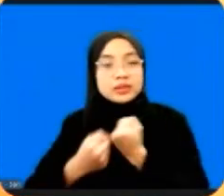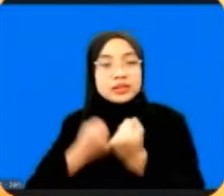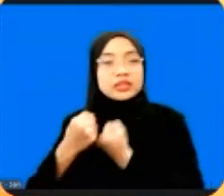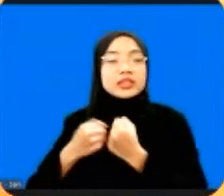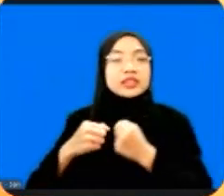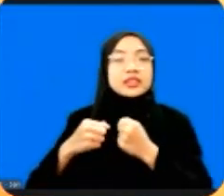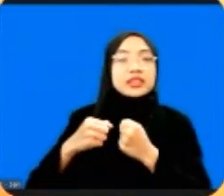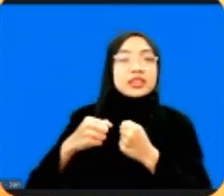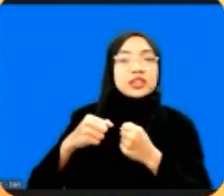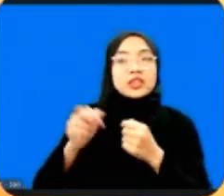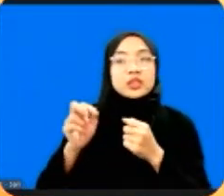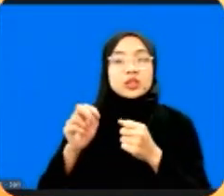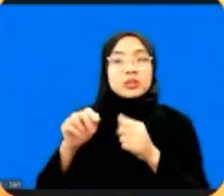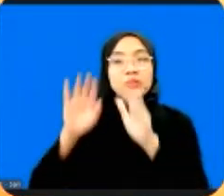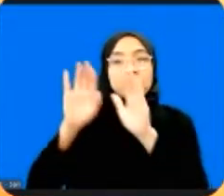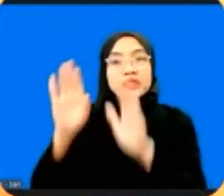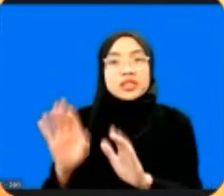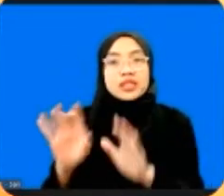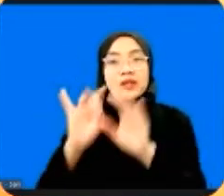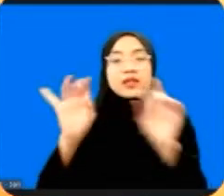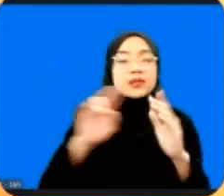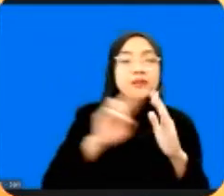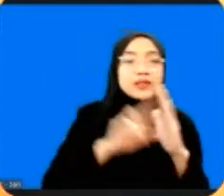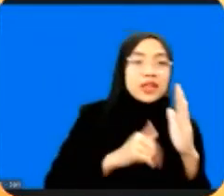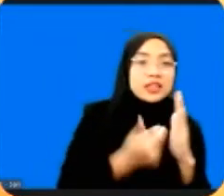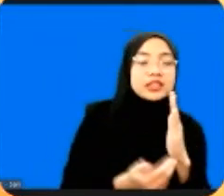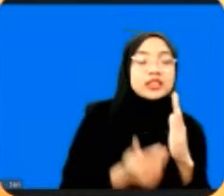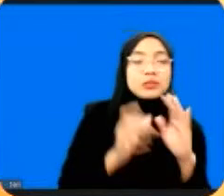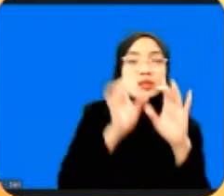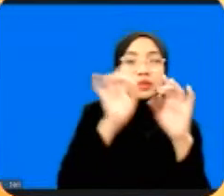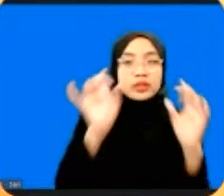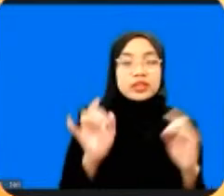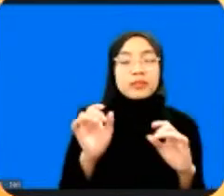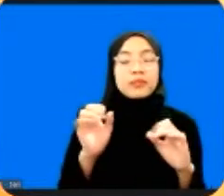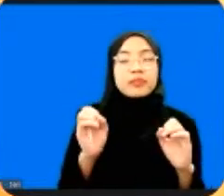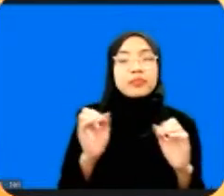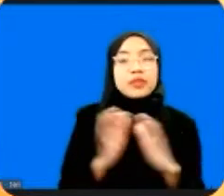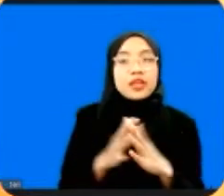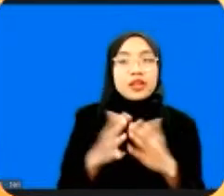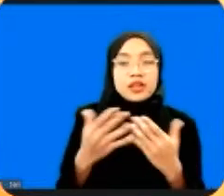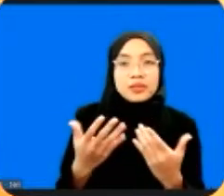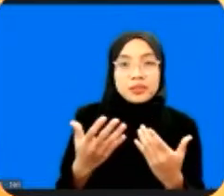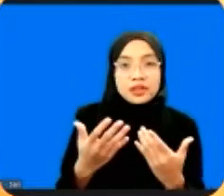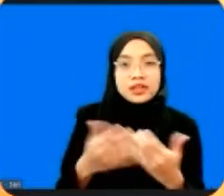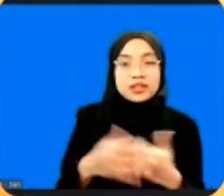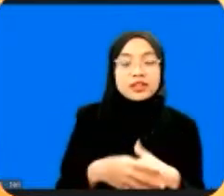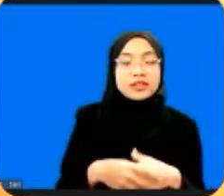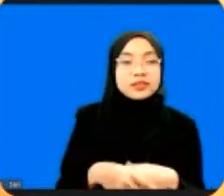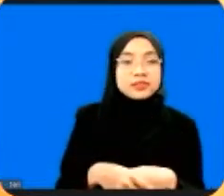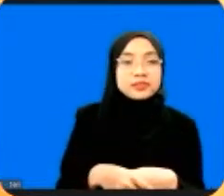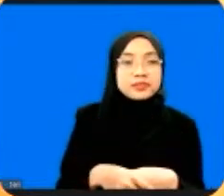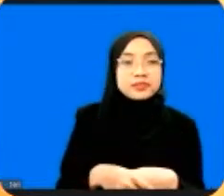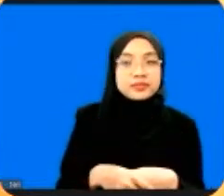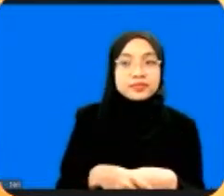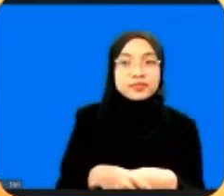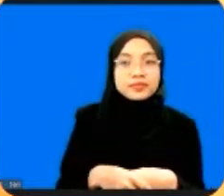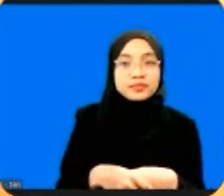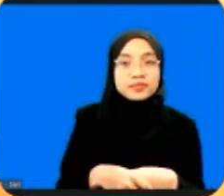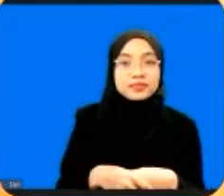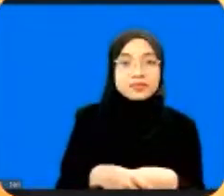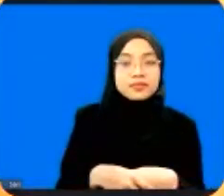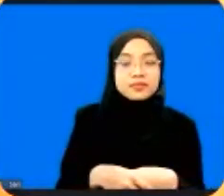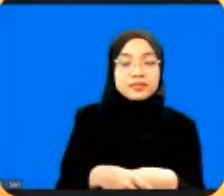is also leading the media literacy campaign. And digital literacy is